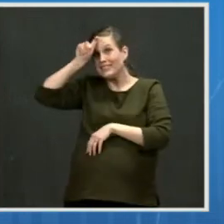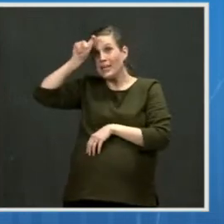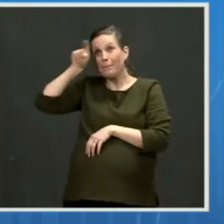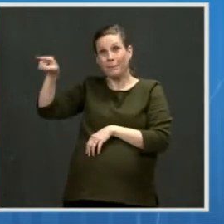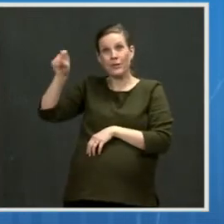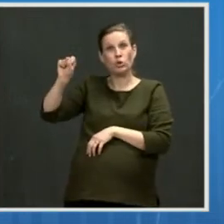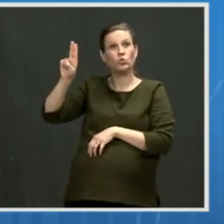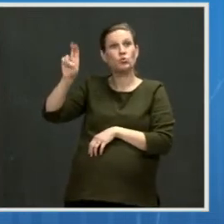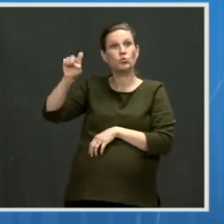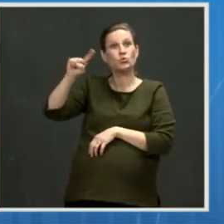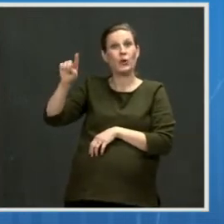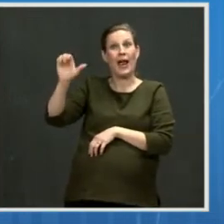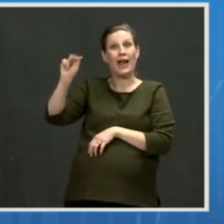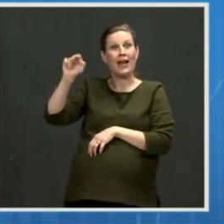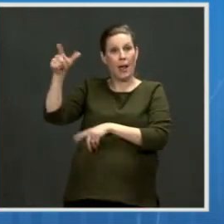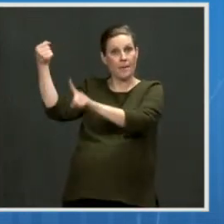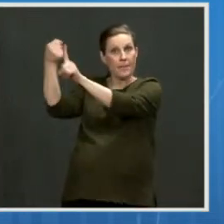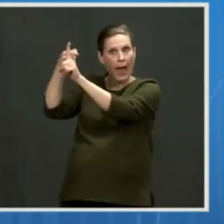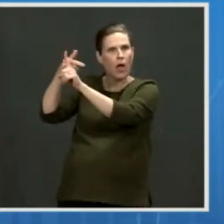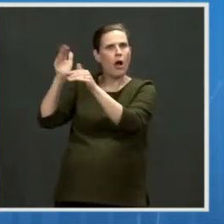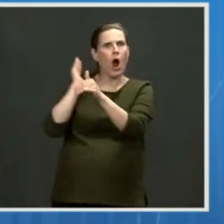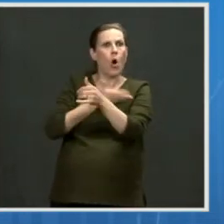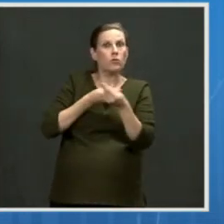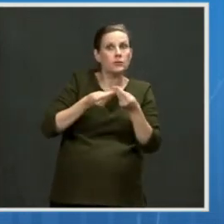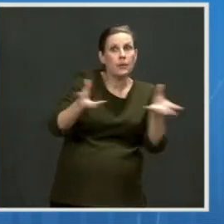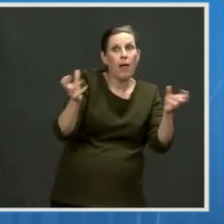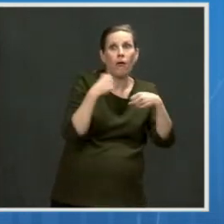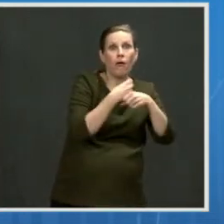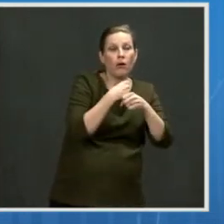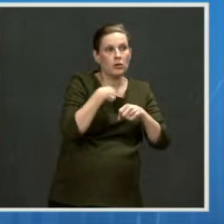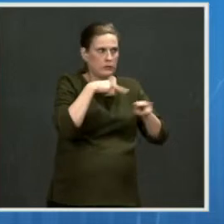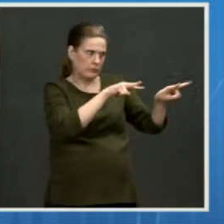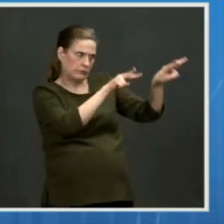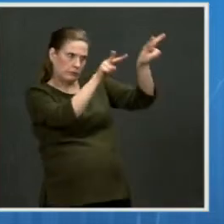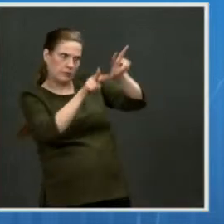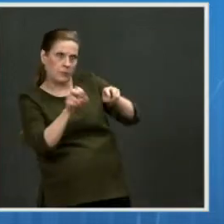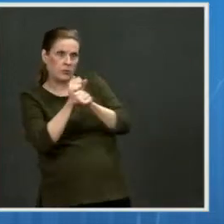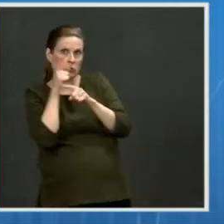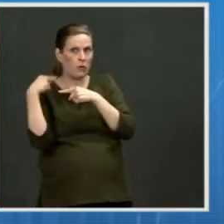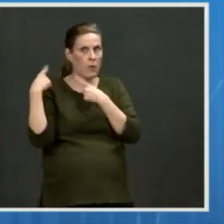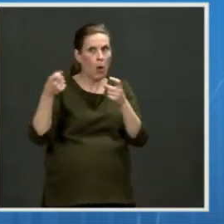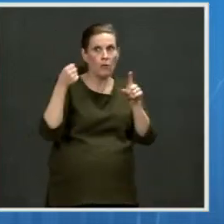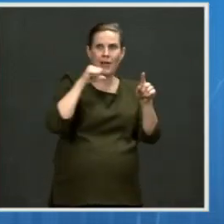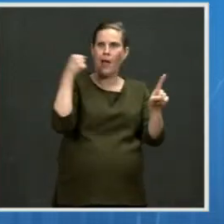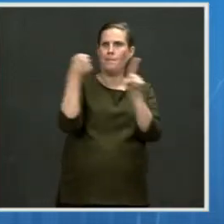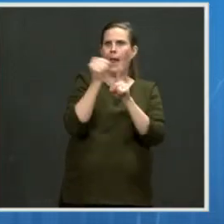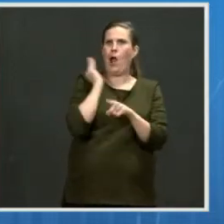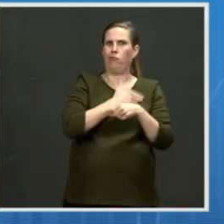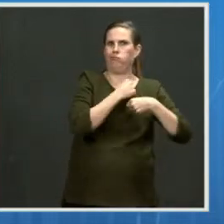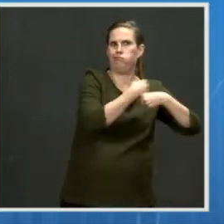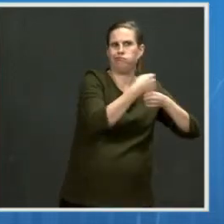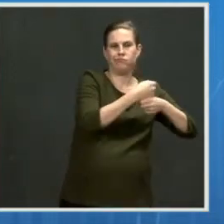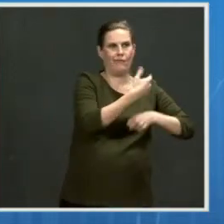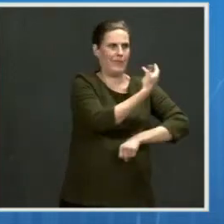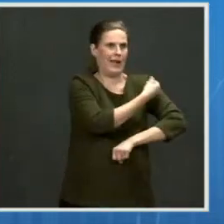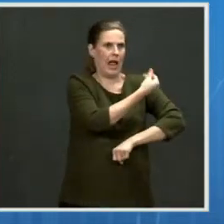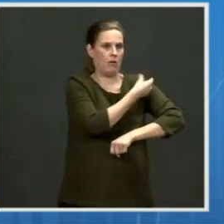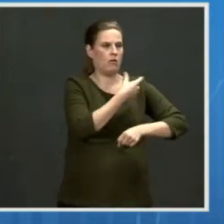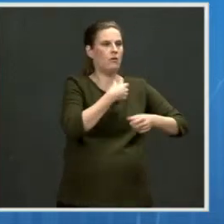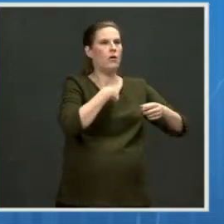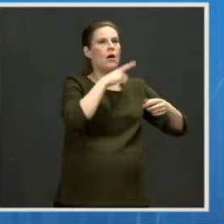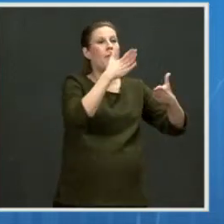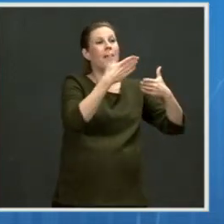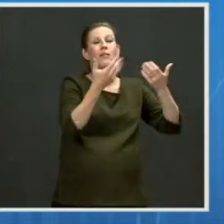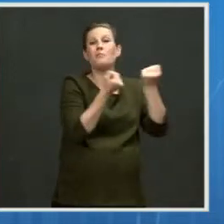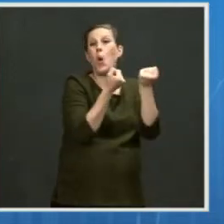jurisdiction. Our school-based reopening strategy does look at community transmission and is guided based on community